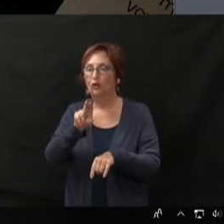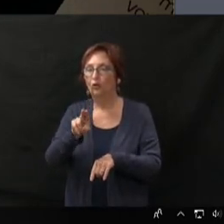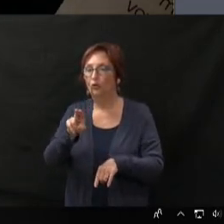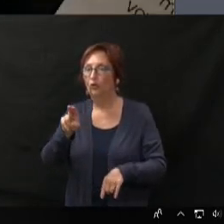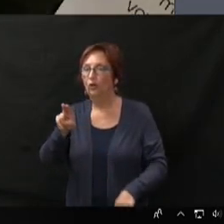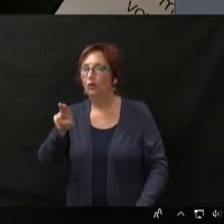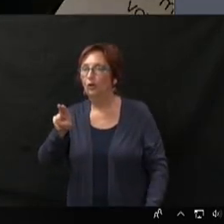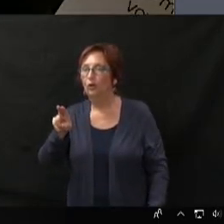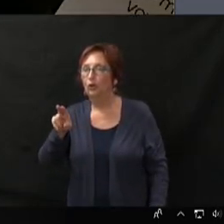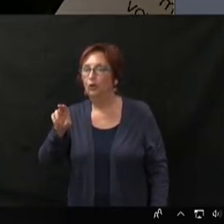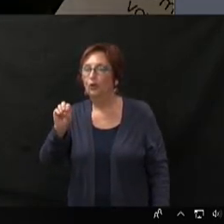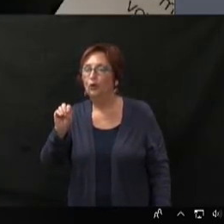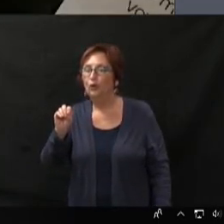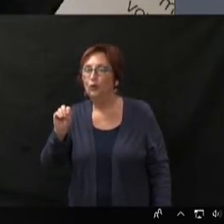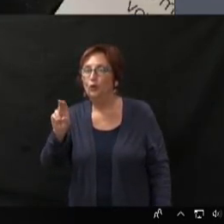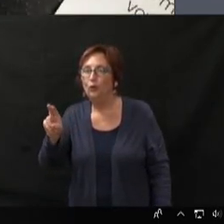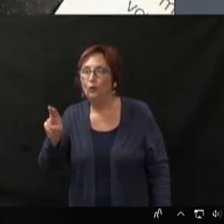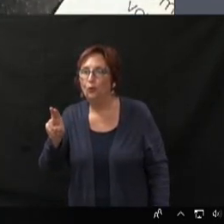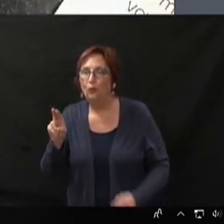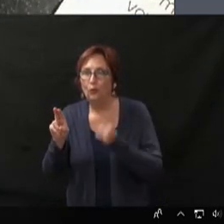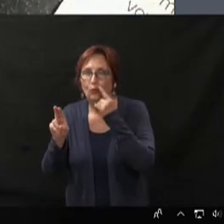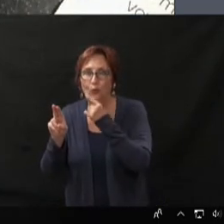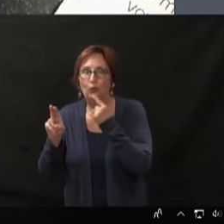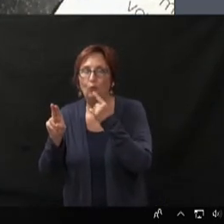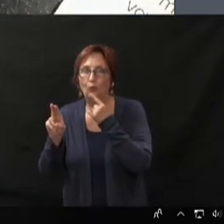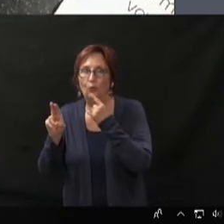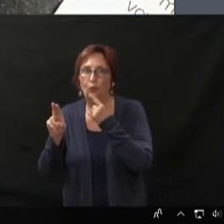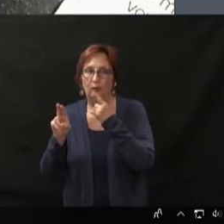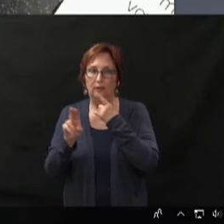say. So,